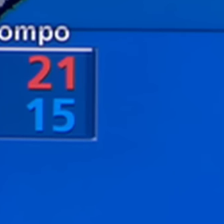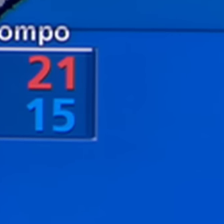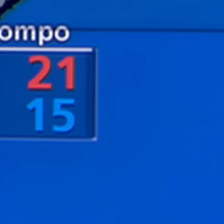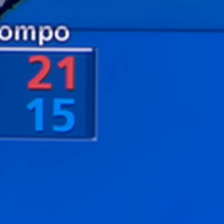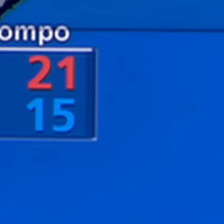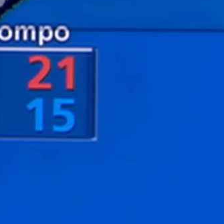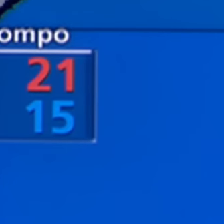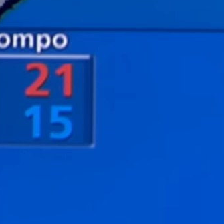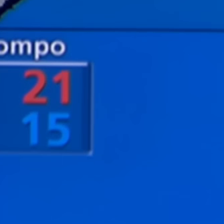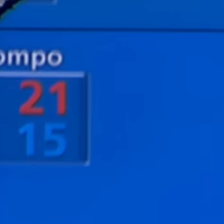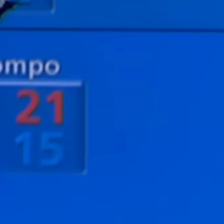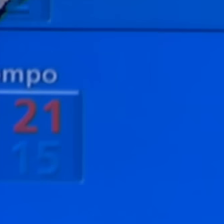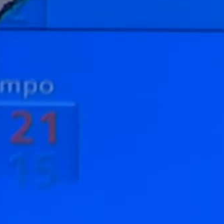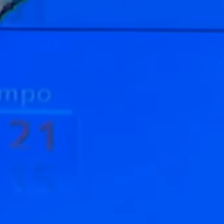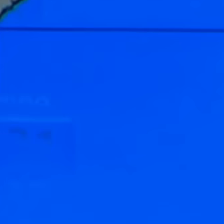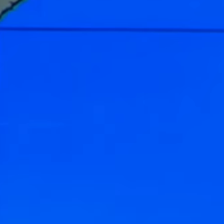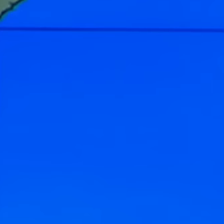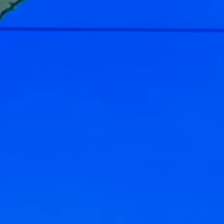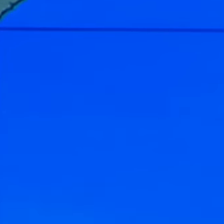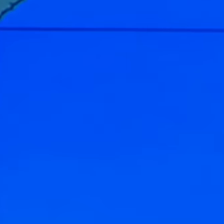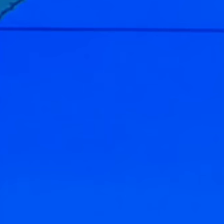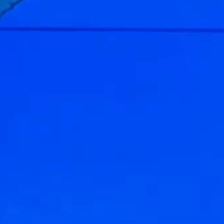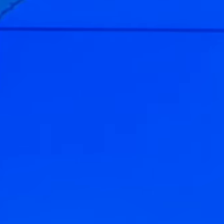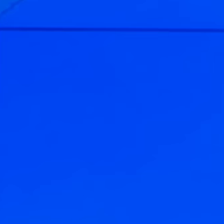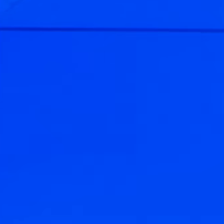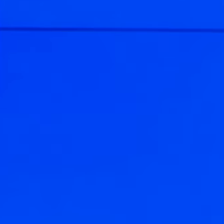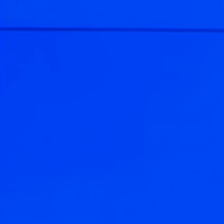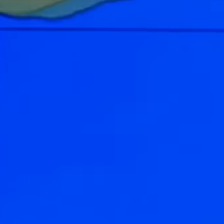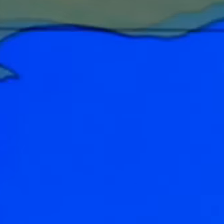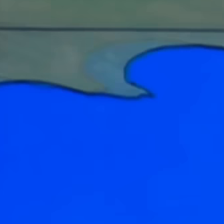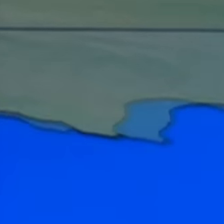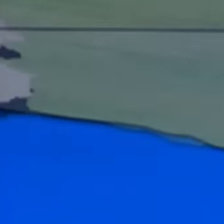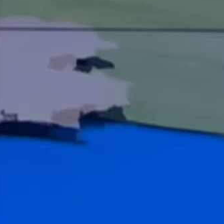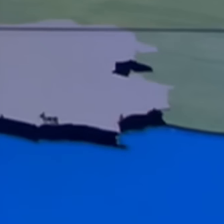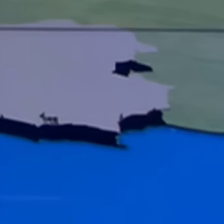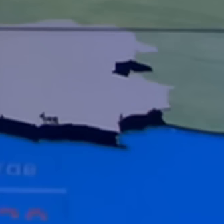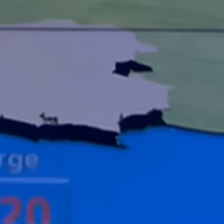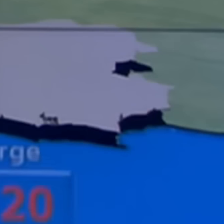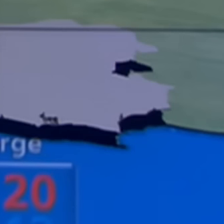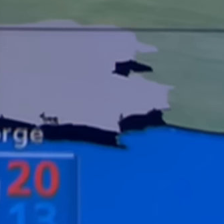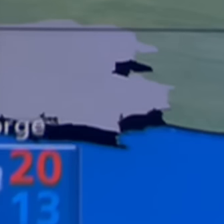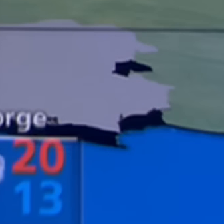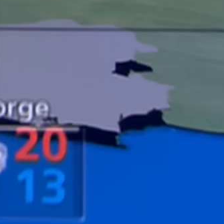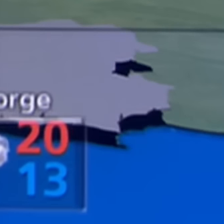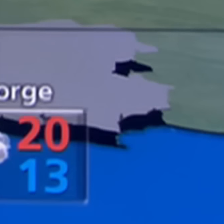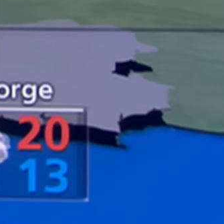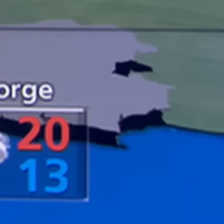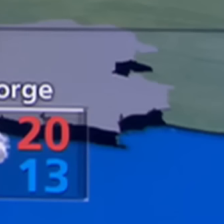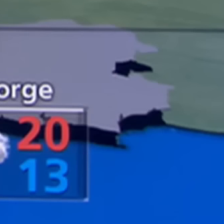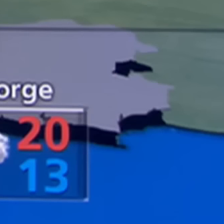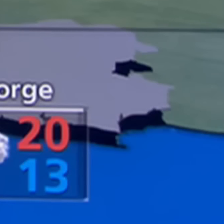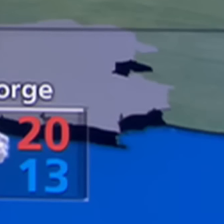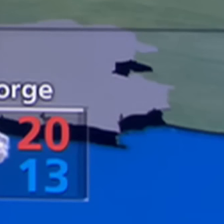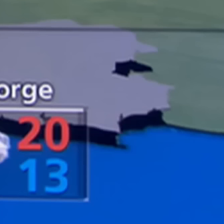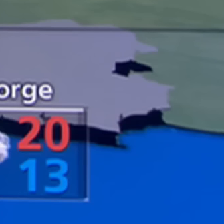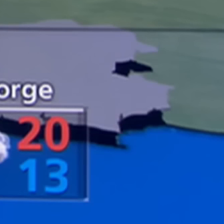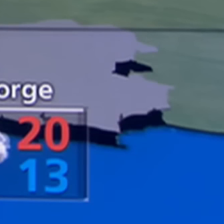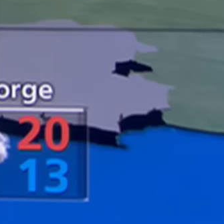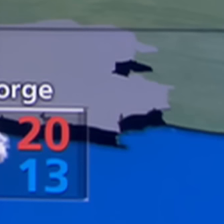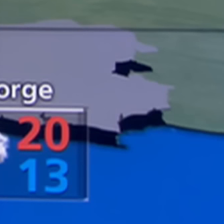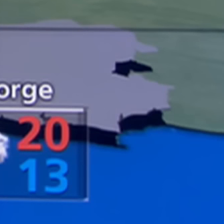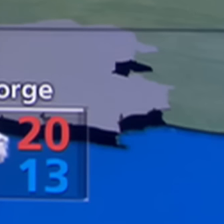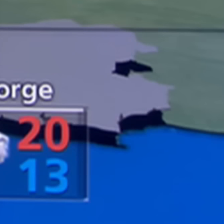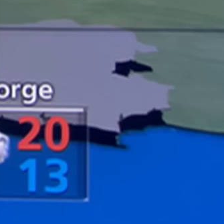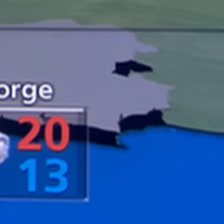ho 20 ho pakang hore ho tla hlo o ipholle fela ho sa enkae ha re shebile hona ka ro kapa bophirima se shebile ka First West le hona